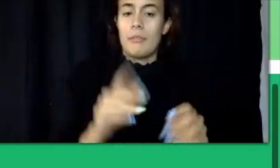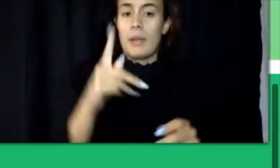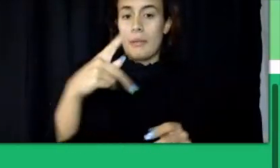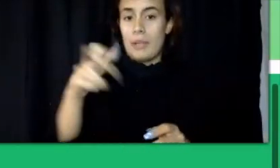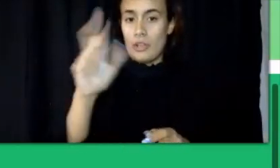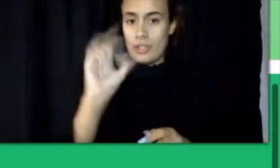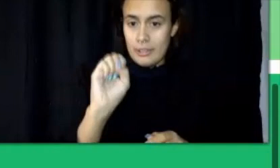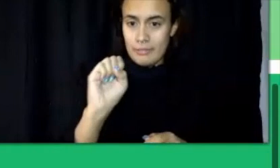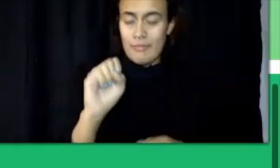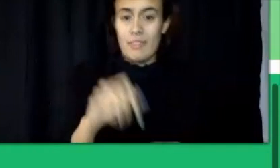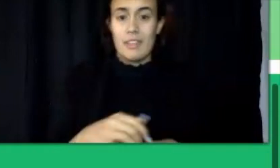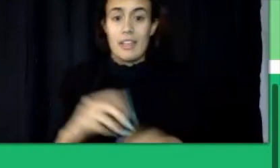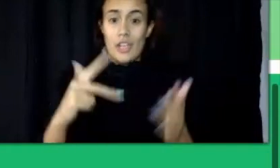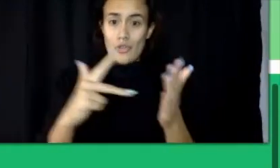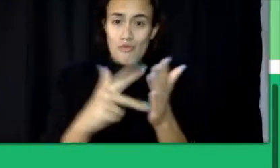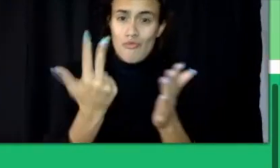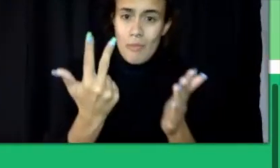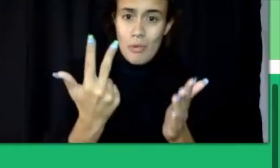triple to $25,000.